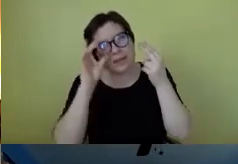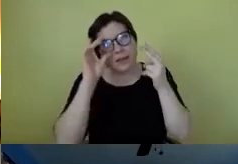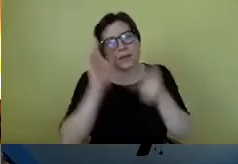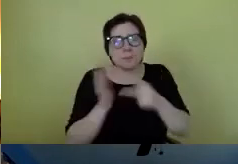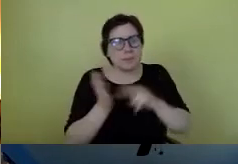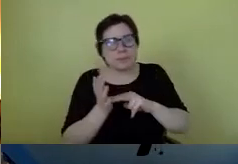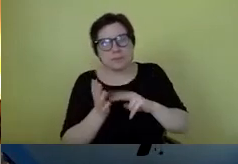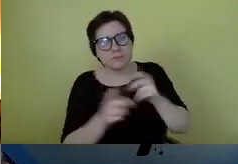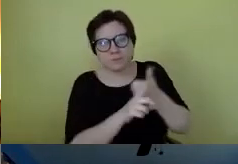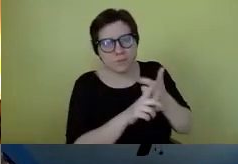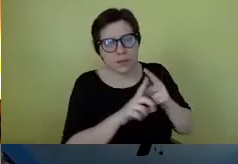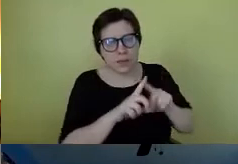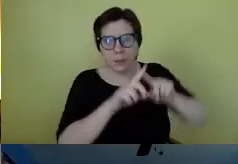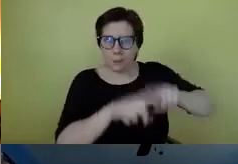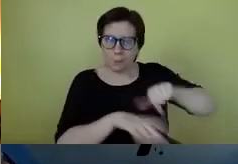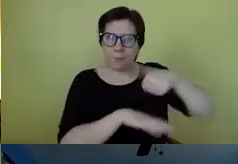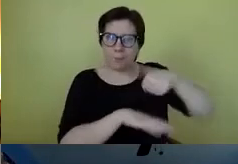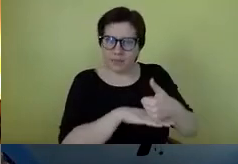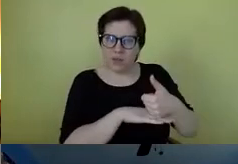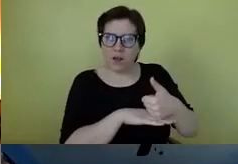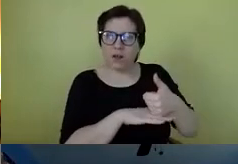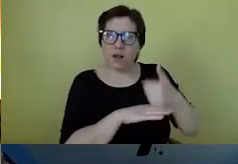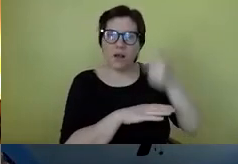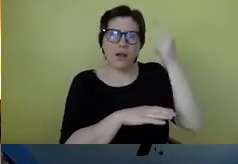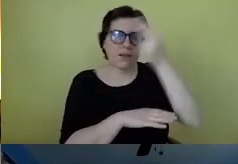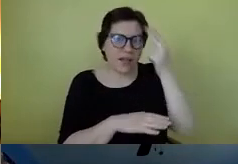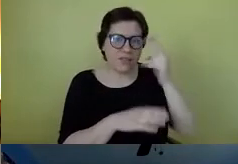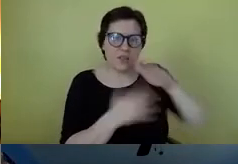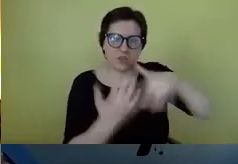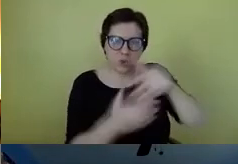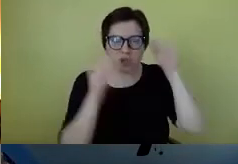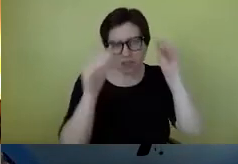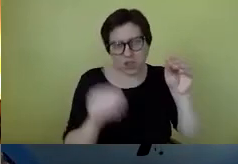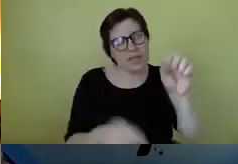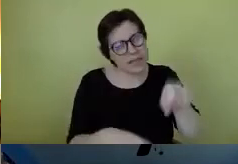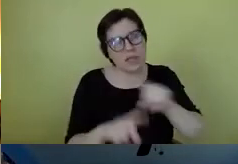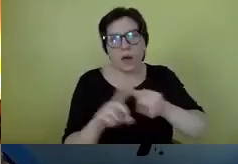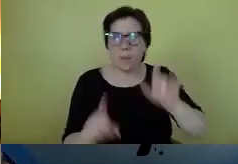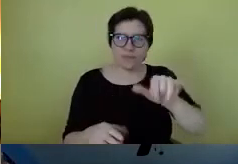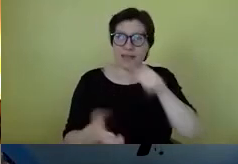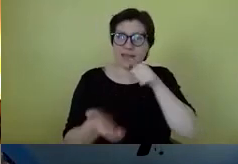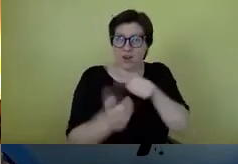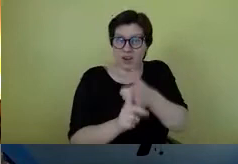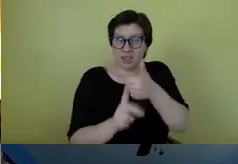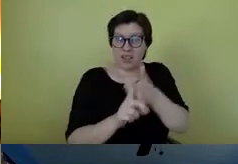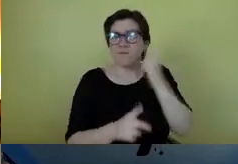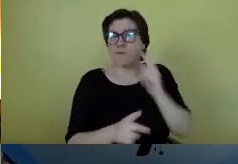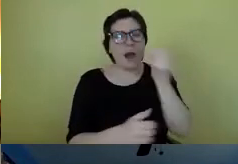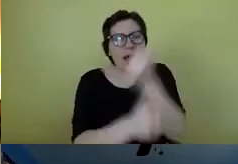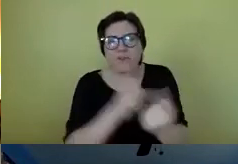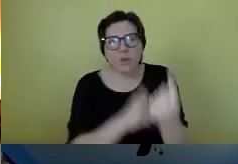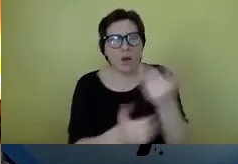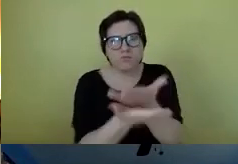was based on Catholic social teaching, but it was a letter addressed to everyone.